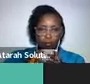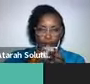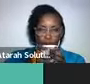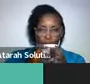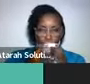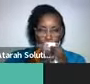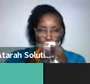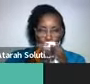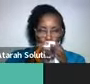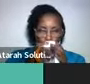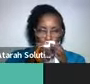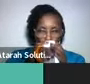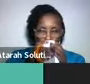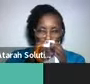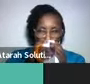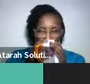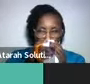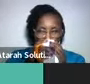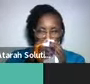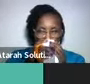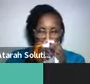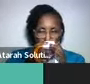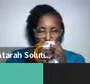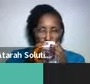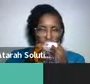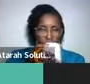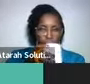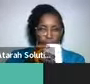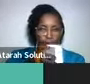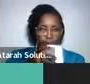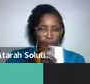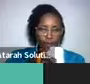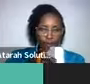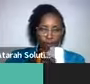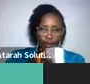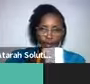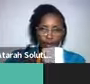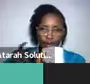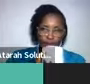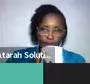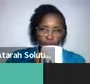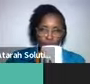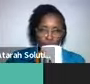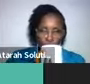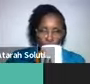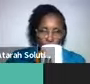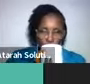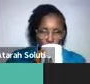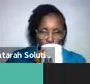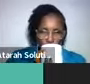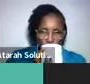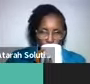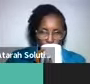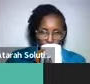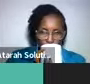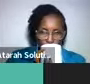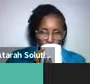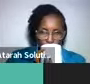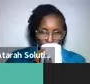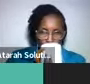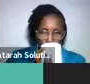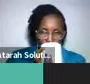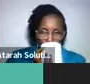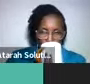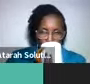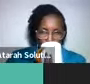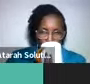have the perfect designs, we post, 20 times we post stories, we have 50,000 followers, or I'm using an influencer and I'm not